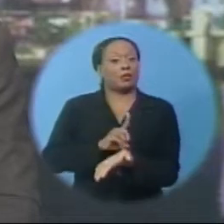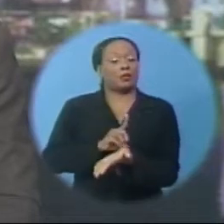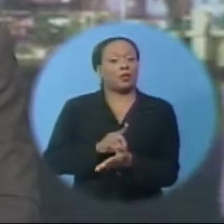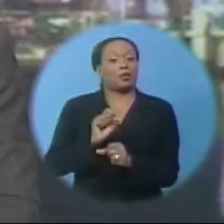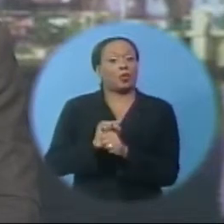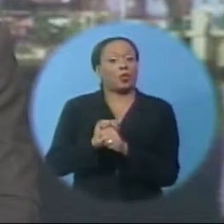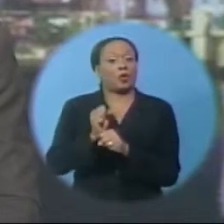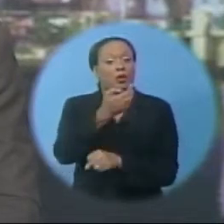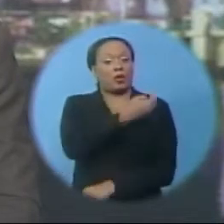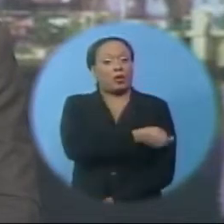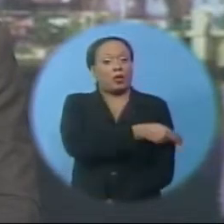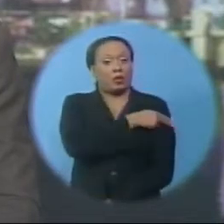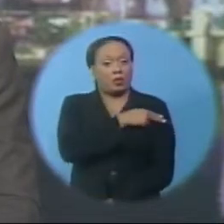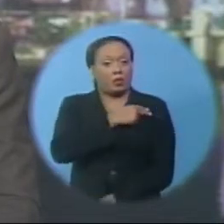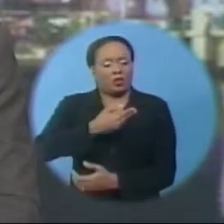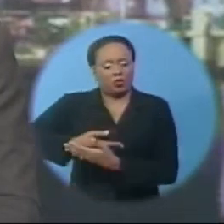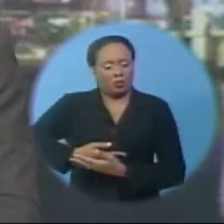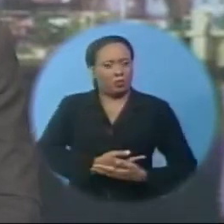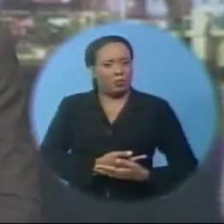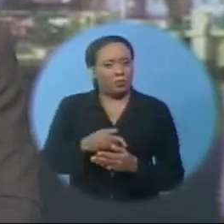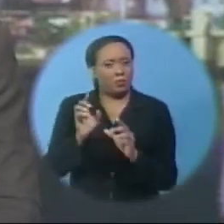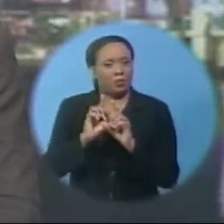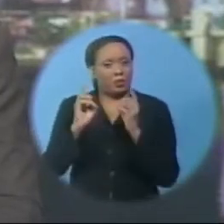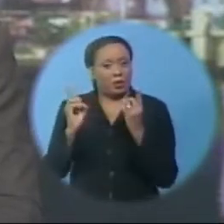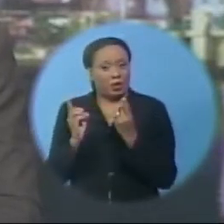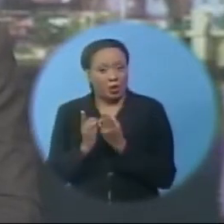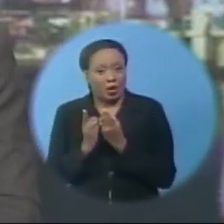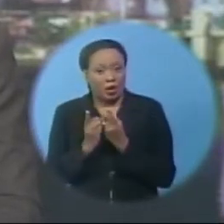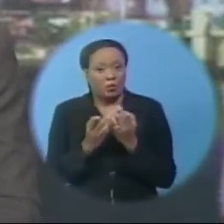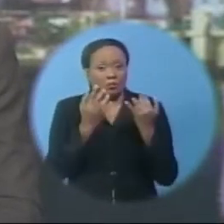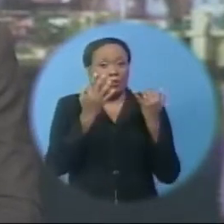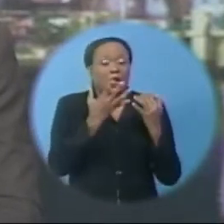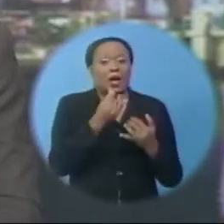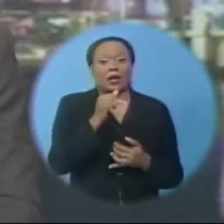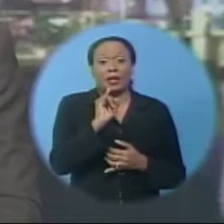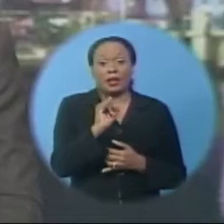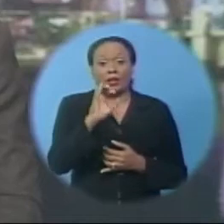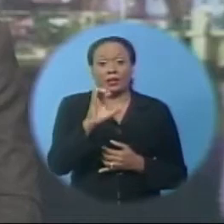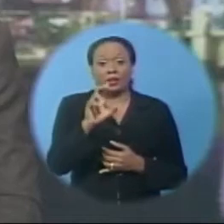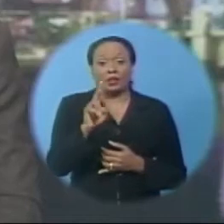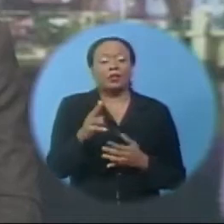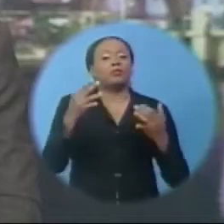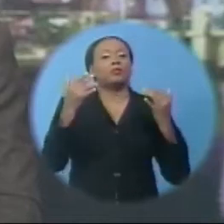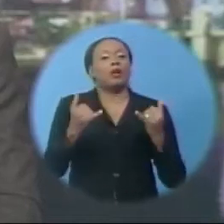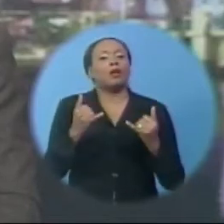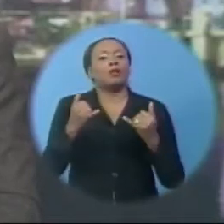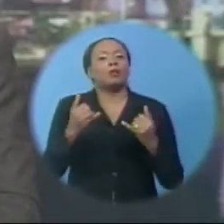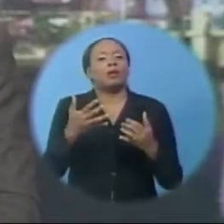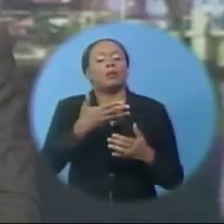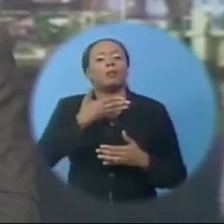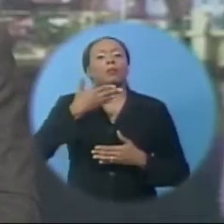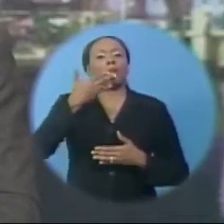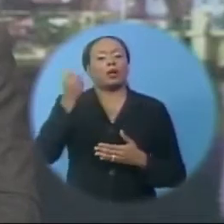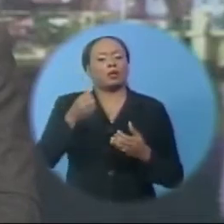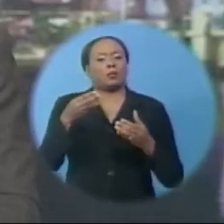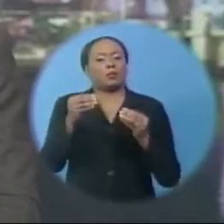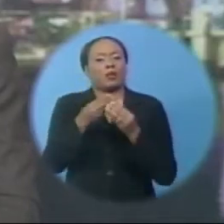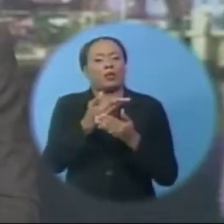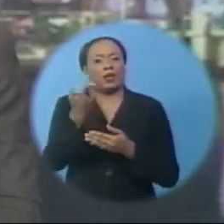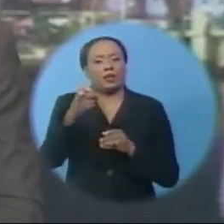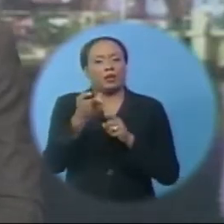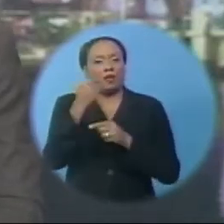Queen Elizabeth Hospital's Pediatric Department and Neonatal Intensive Care Unit are now better equipped to help sick